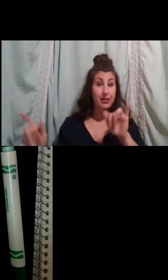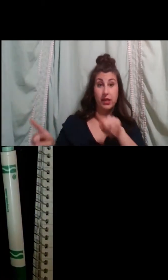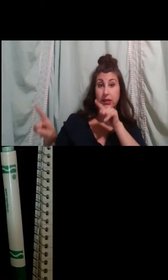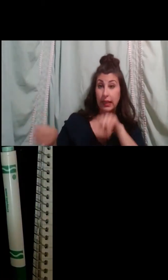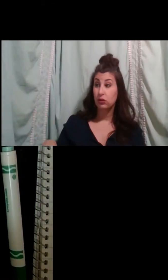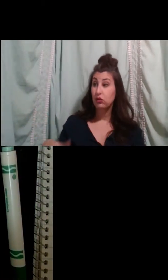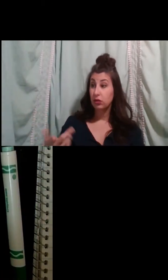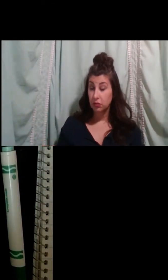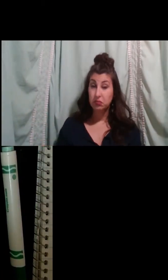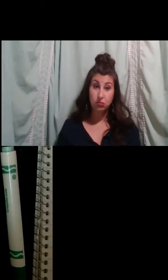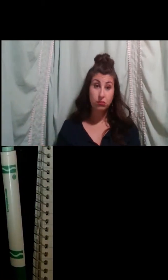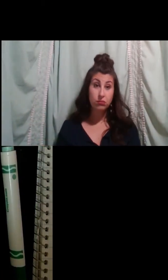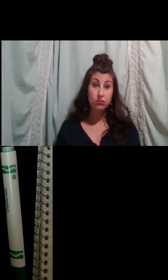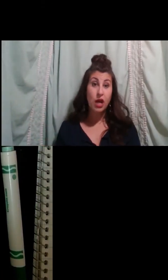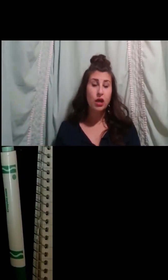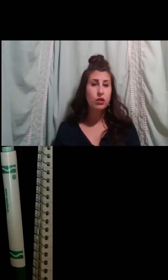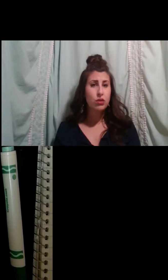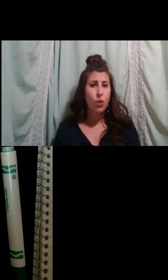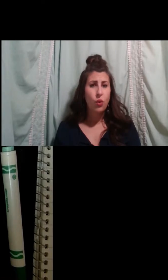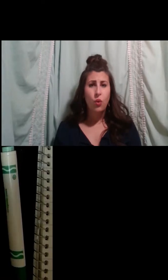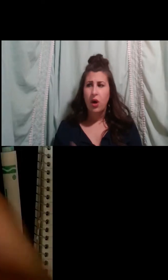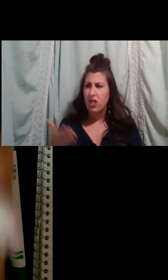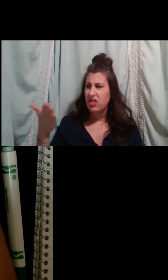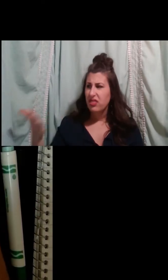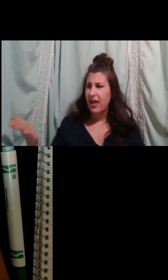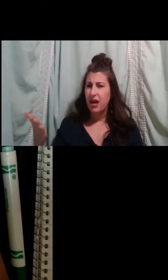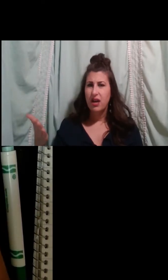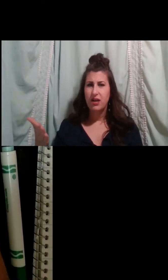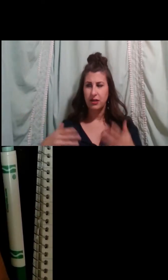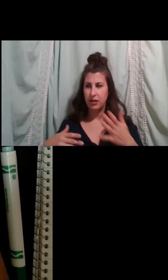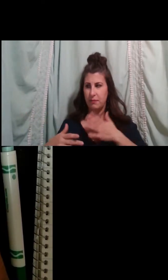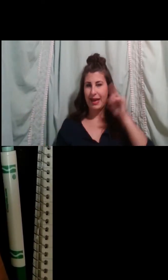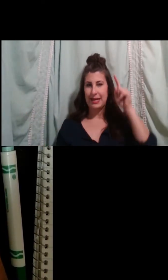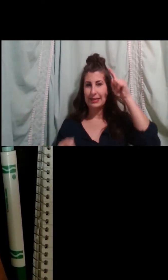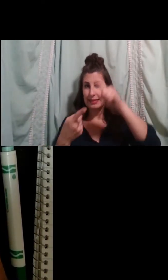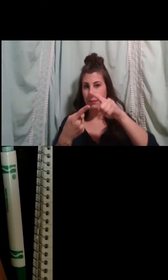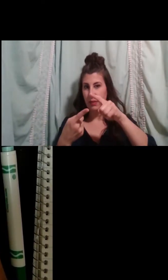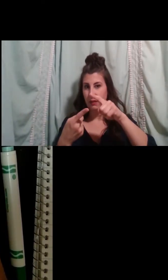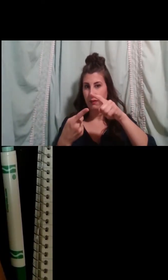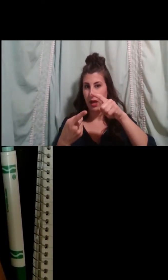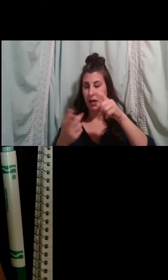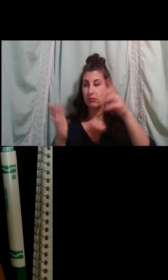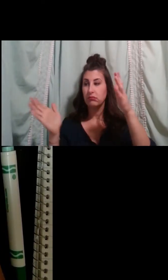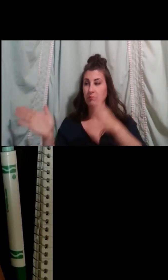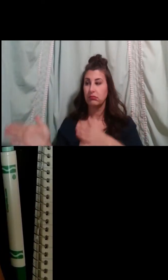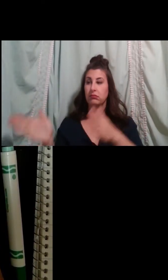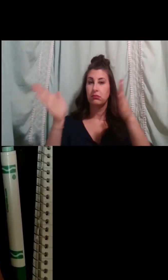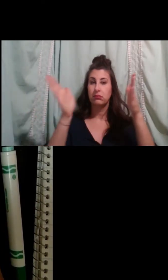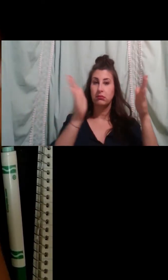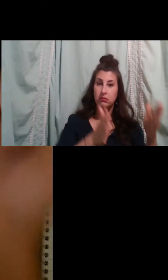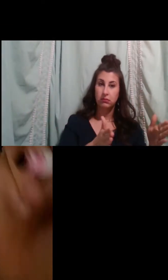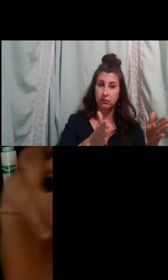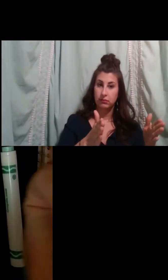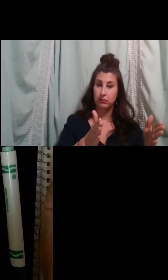your answer. Okay, so this right here is my